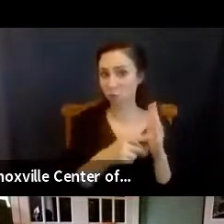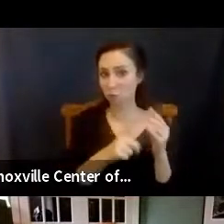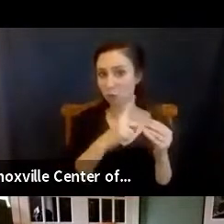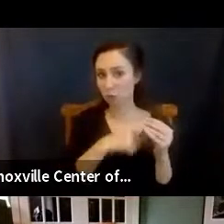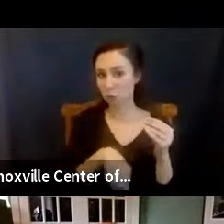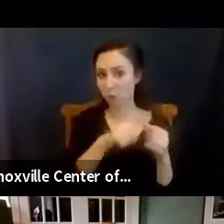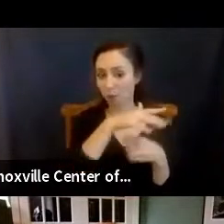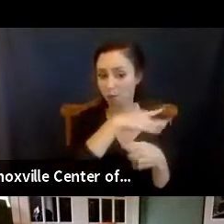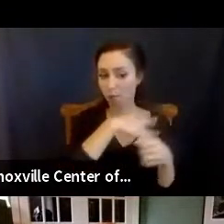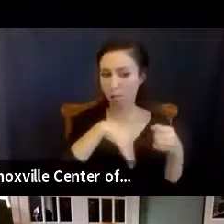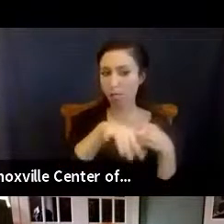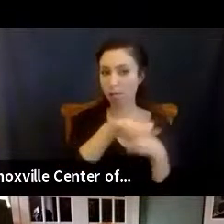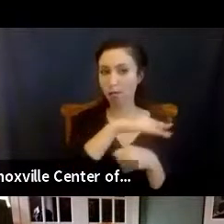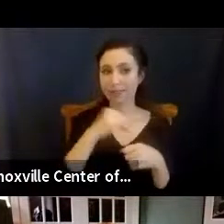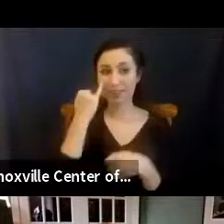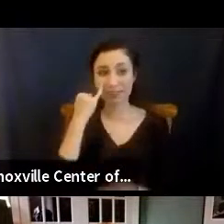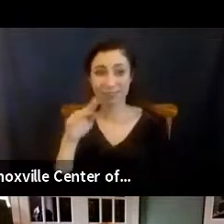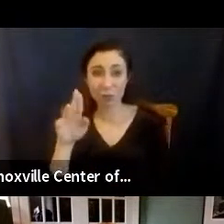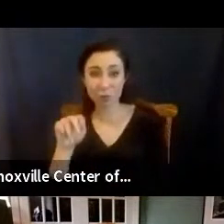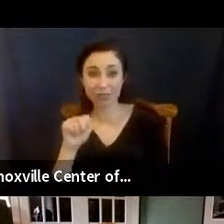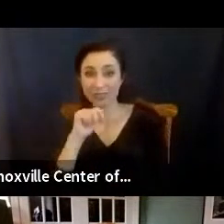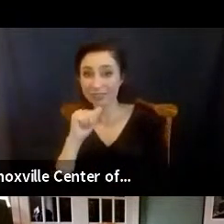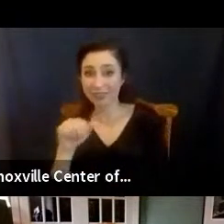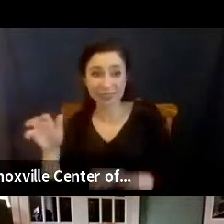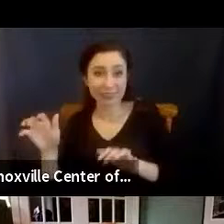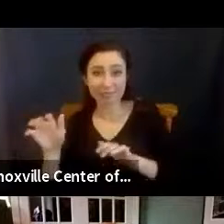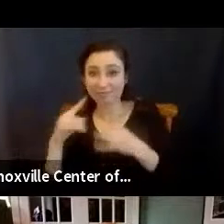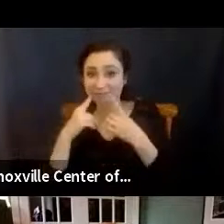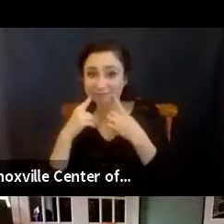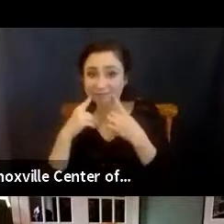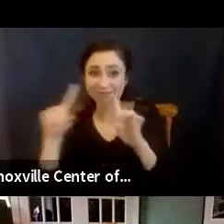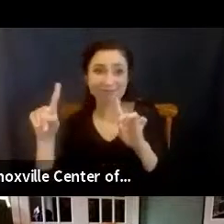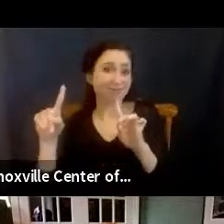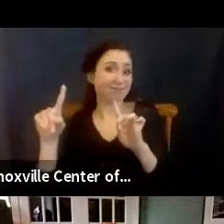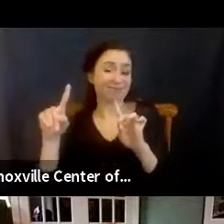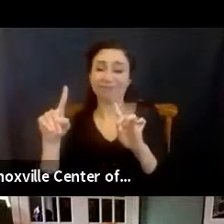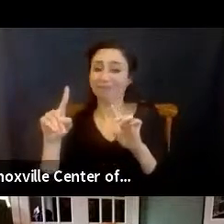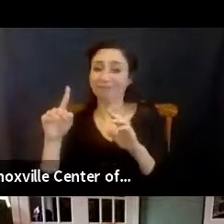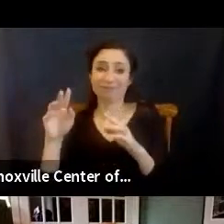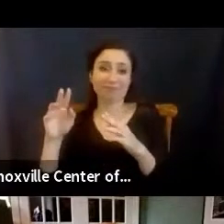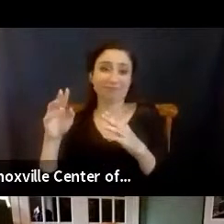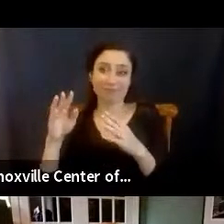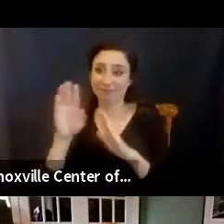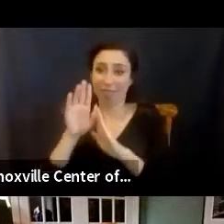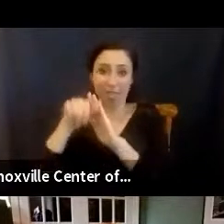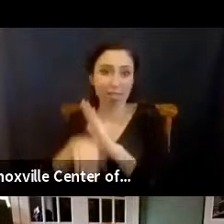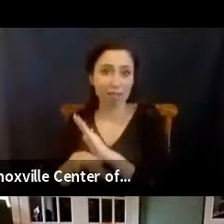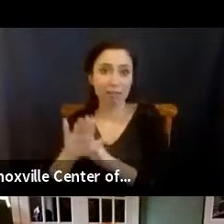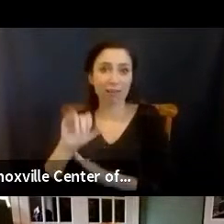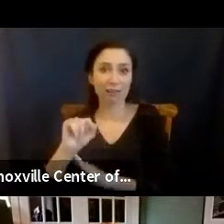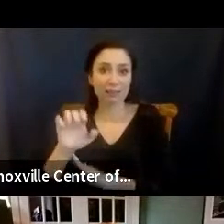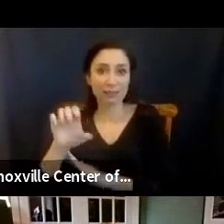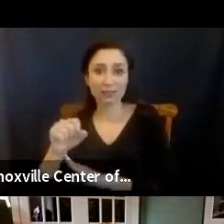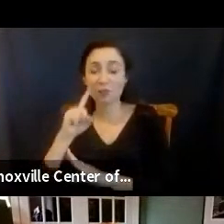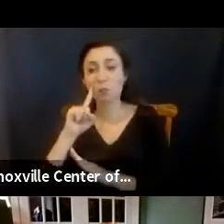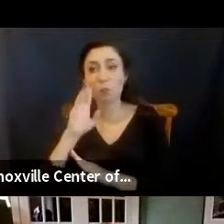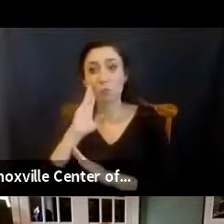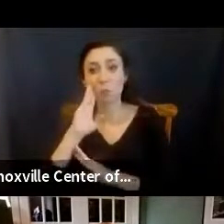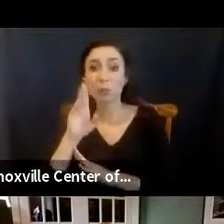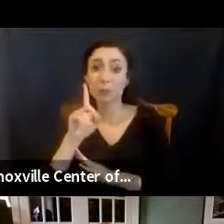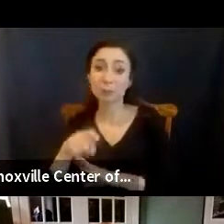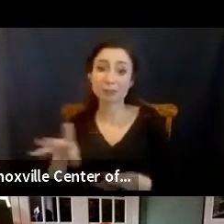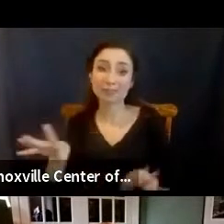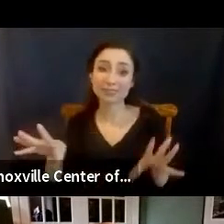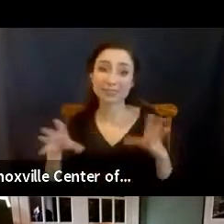doesn't pull it off, and they're not able to turn this around, we're going to have to accept the fact